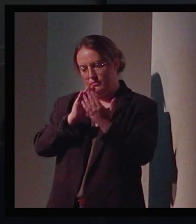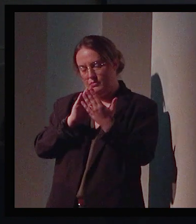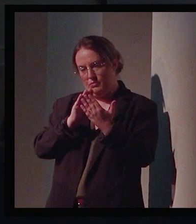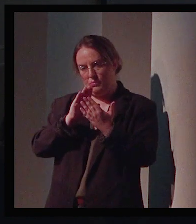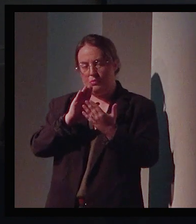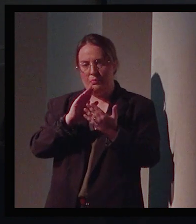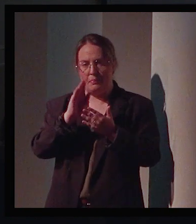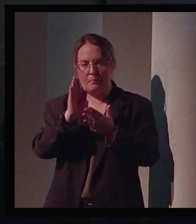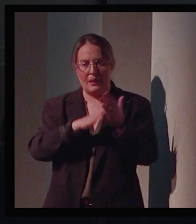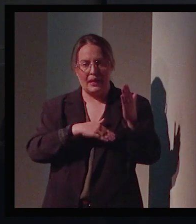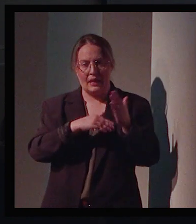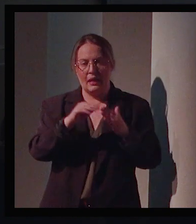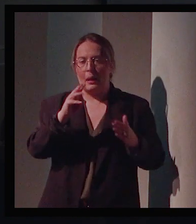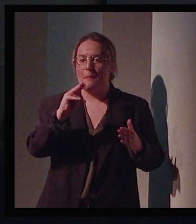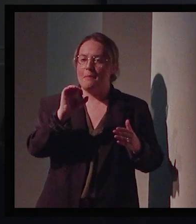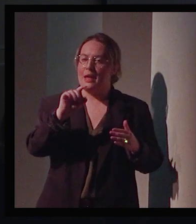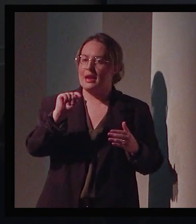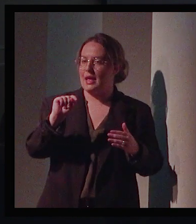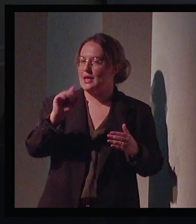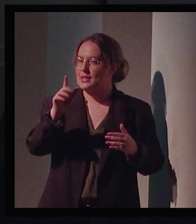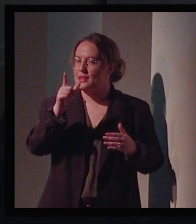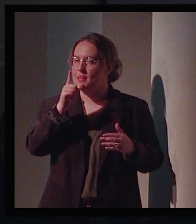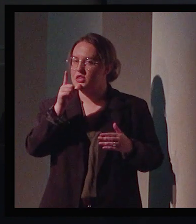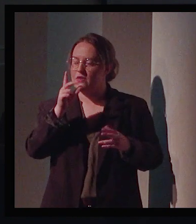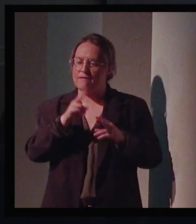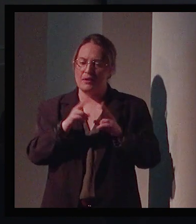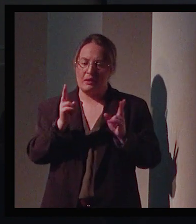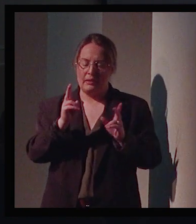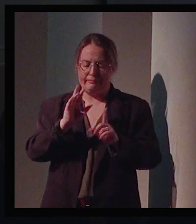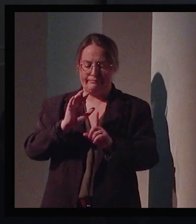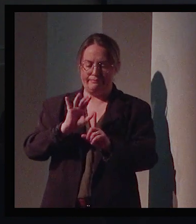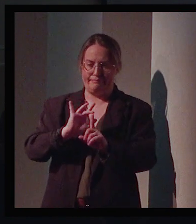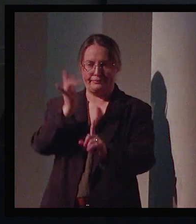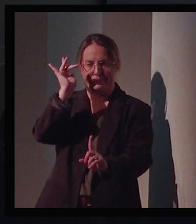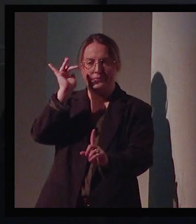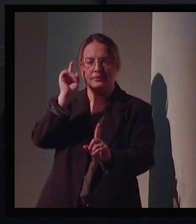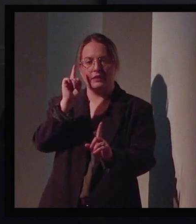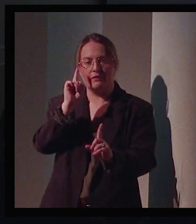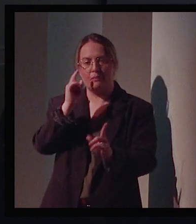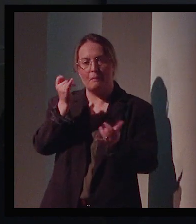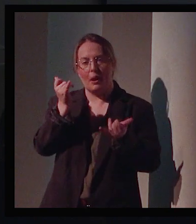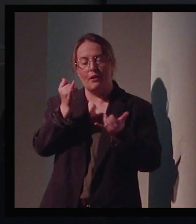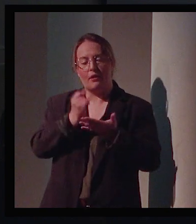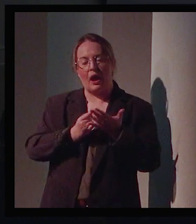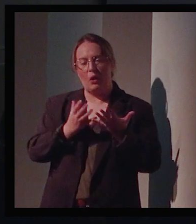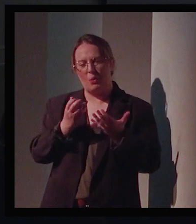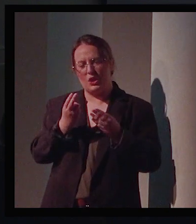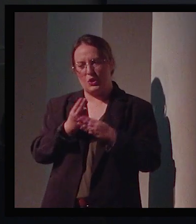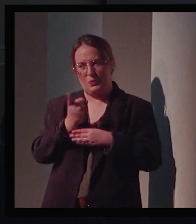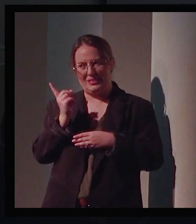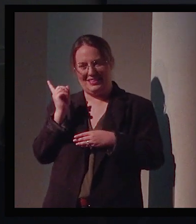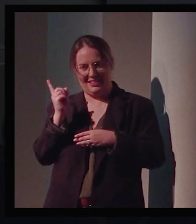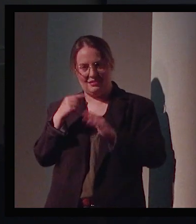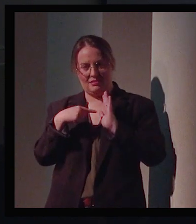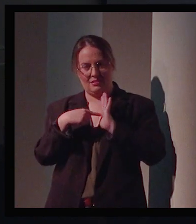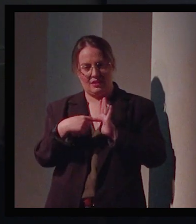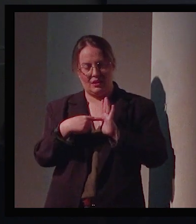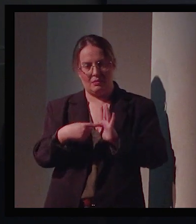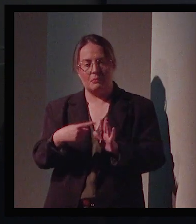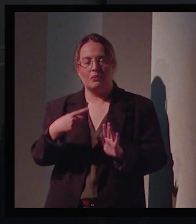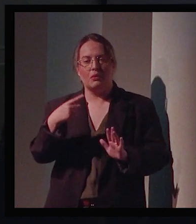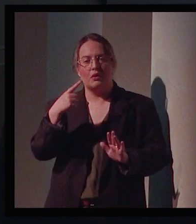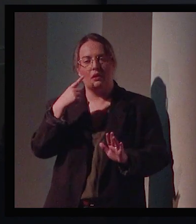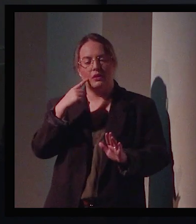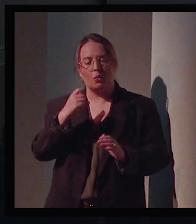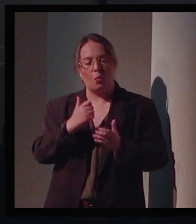is a lodestar of a 19th century modern art. And as such, I want to use it as a kind of launching point and a base